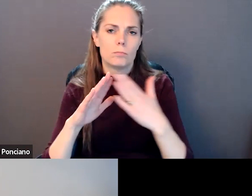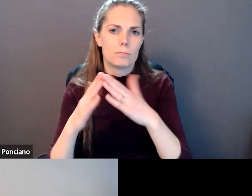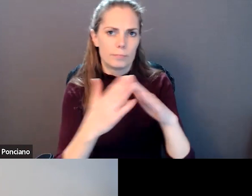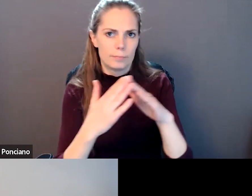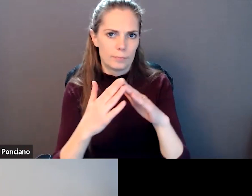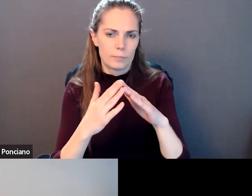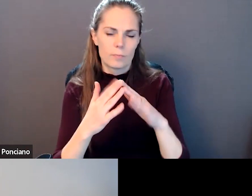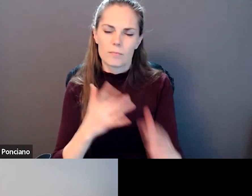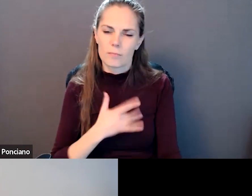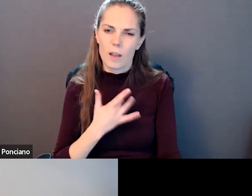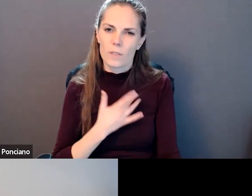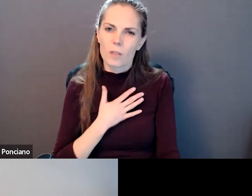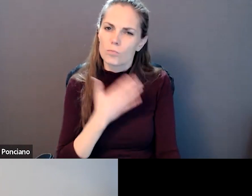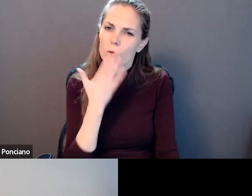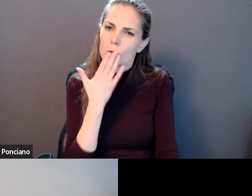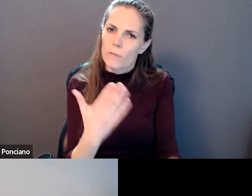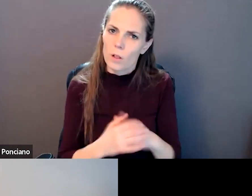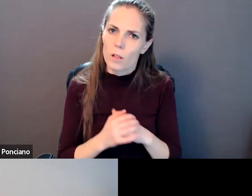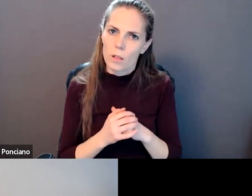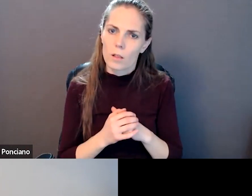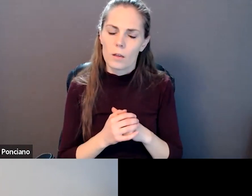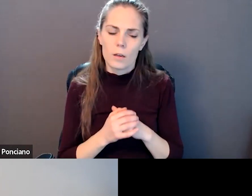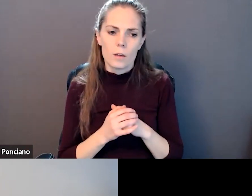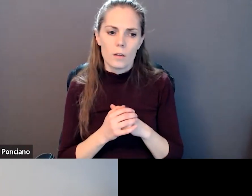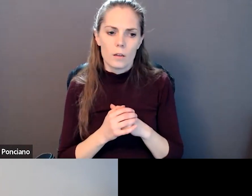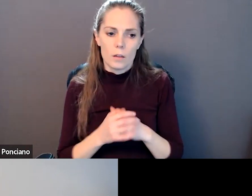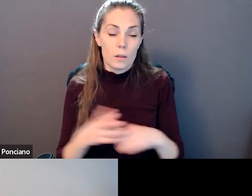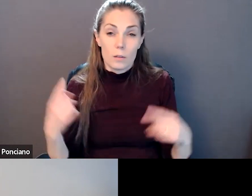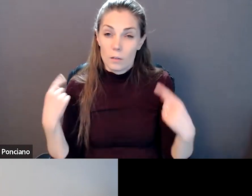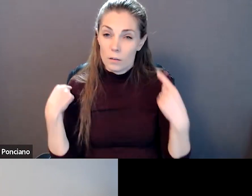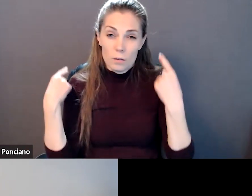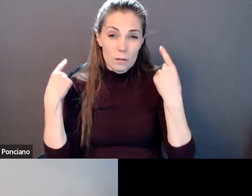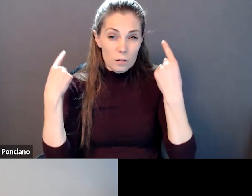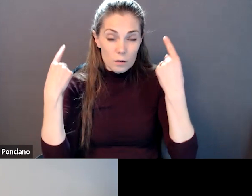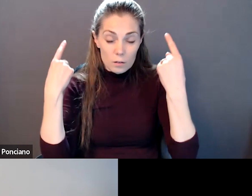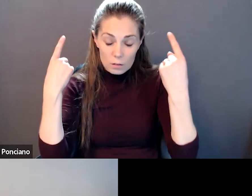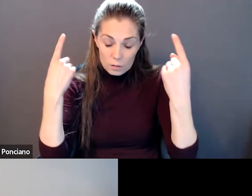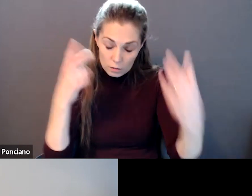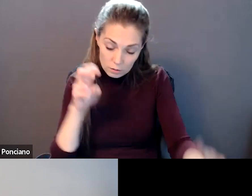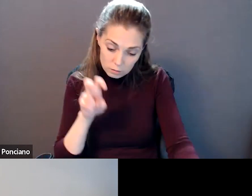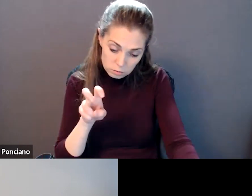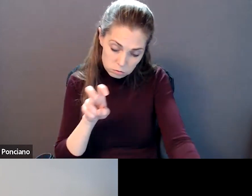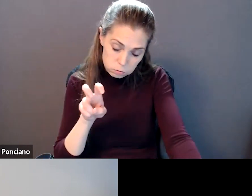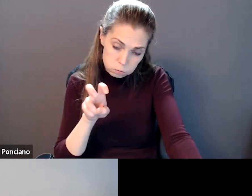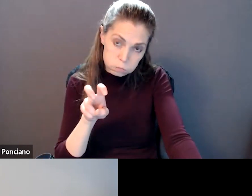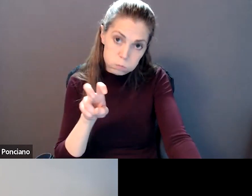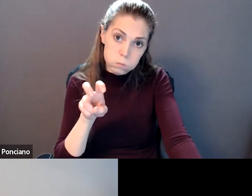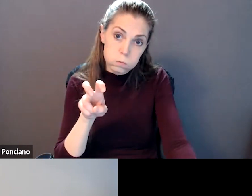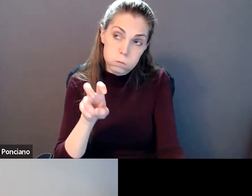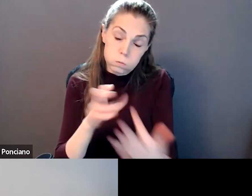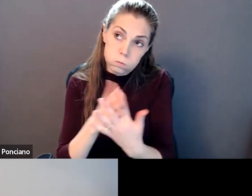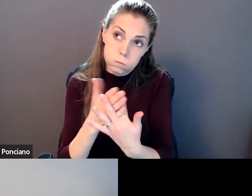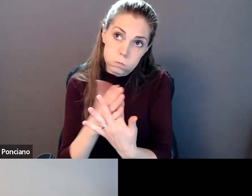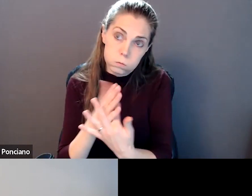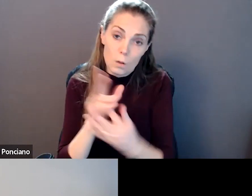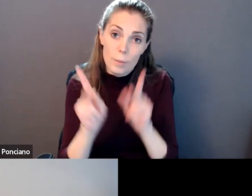that because it's been a long journey for the people who have been doing this work,